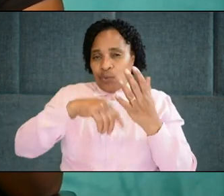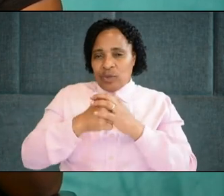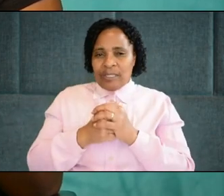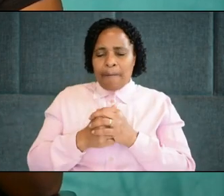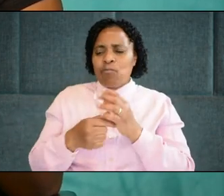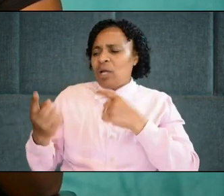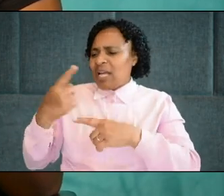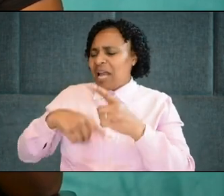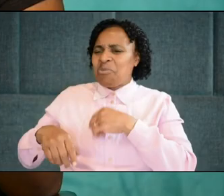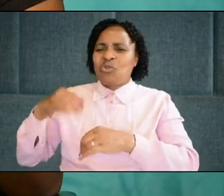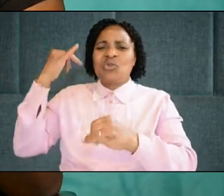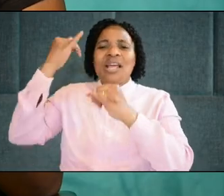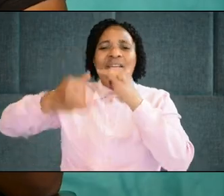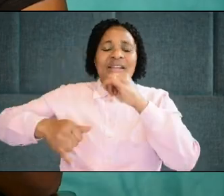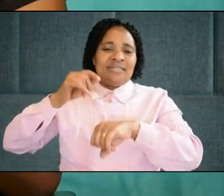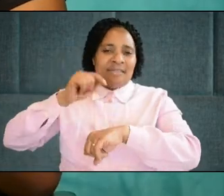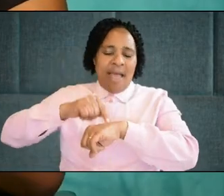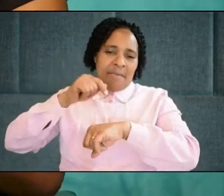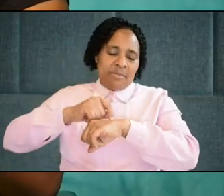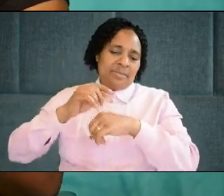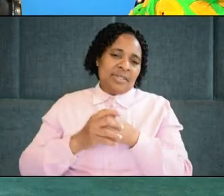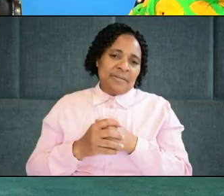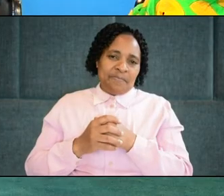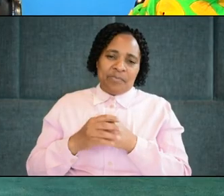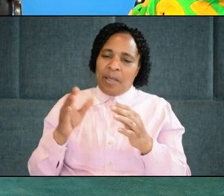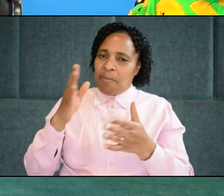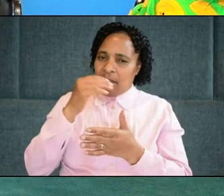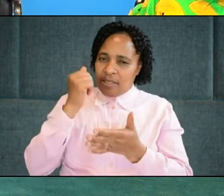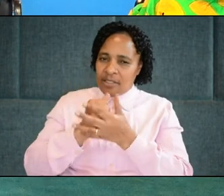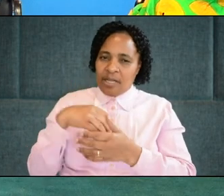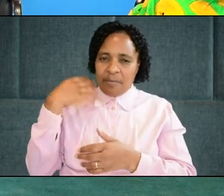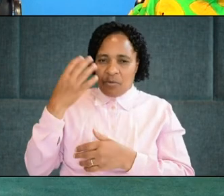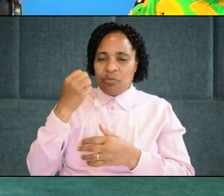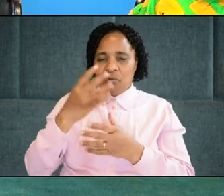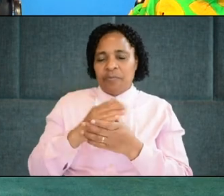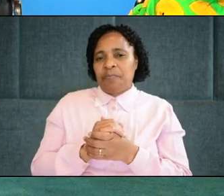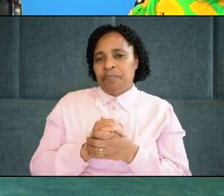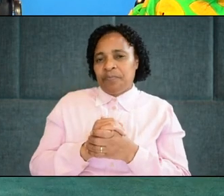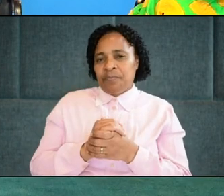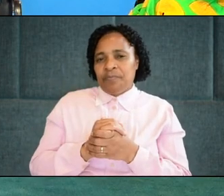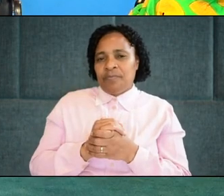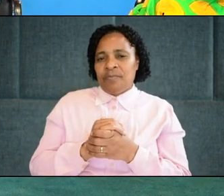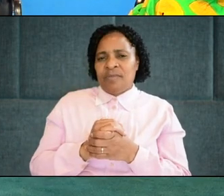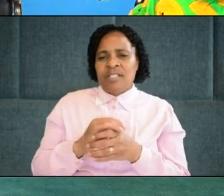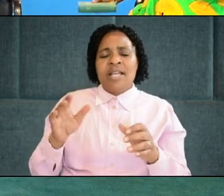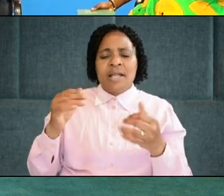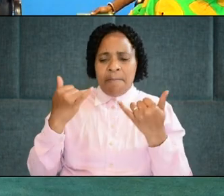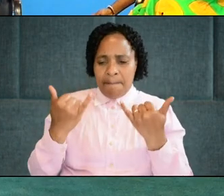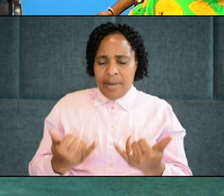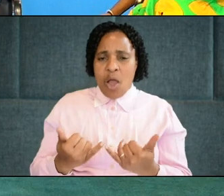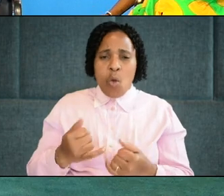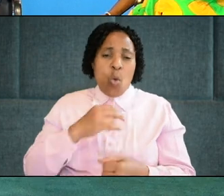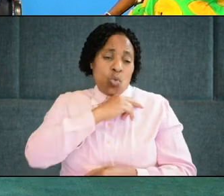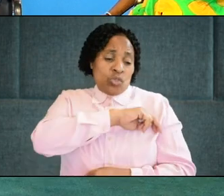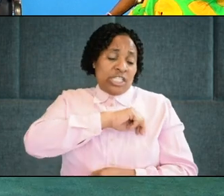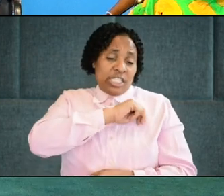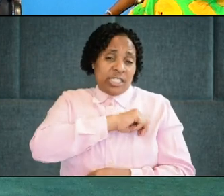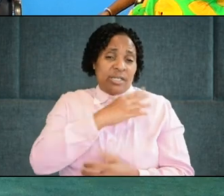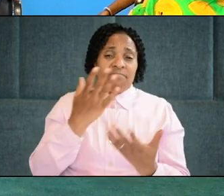coming to the end times. Yeah. Amen. Beautifully put. Nature